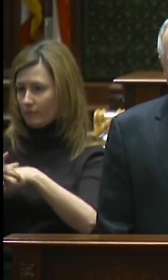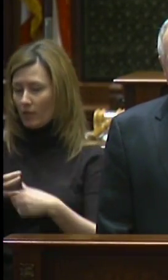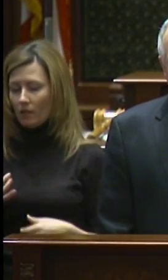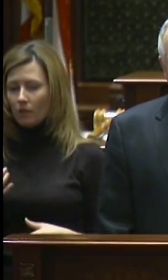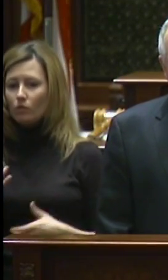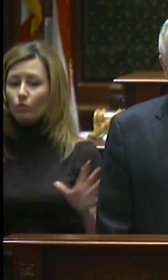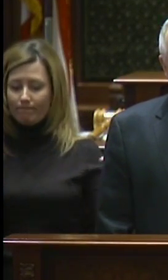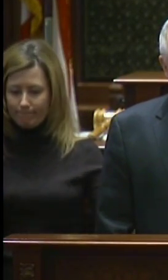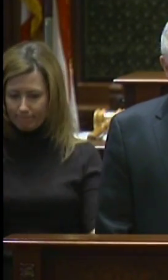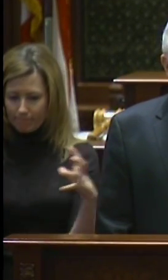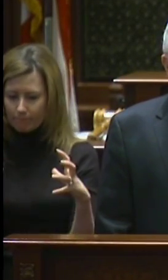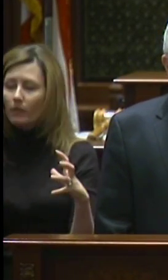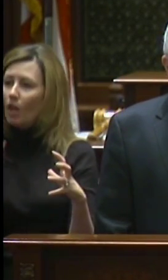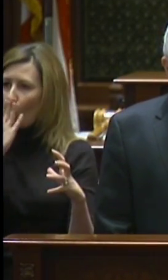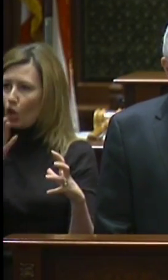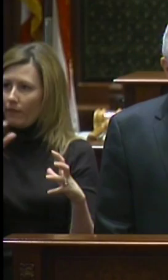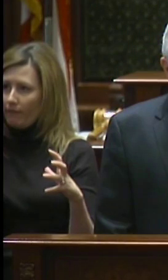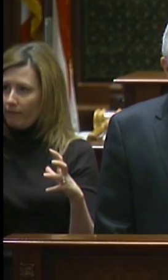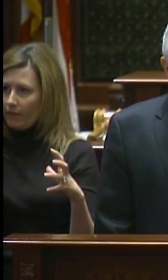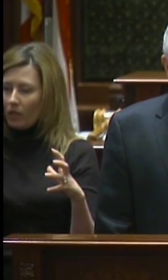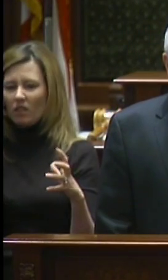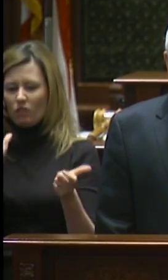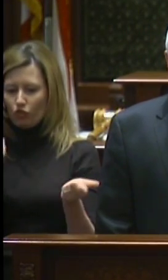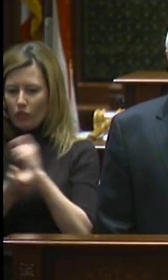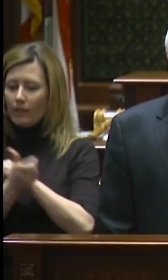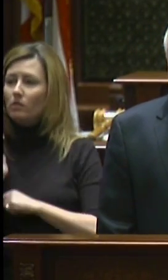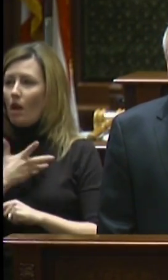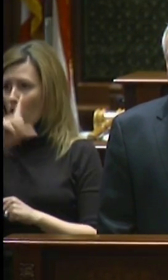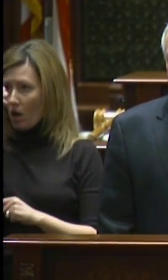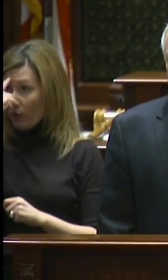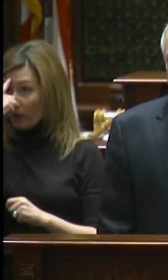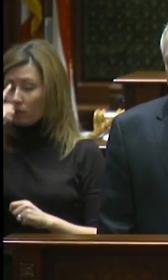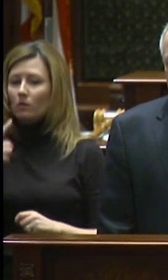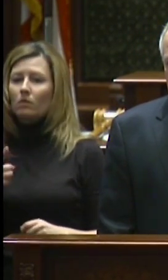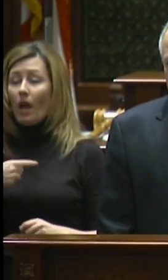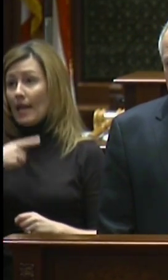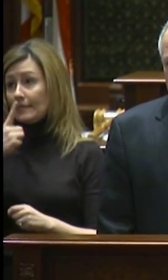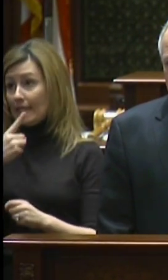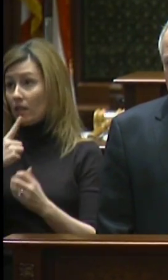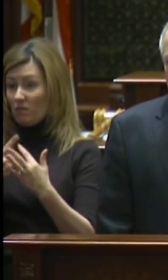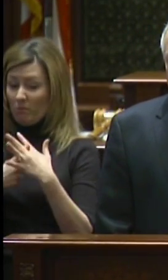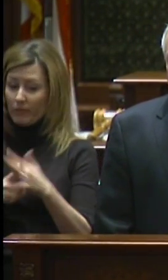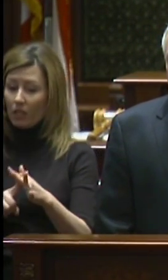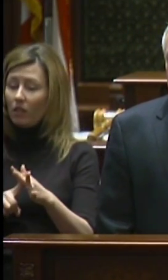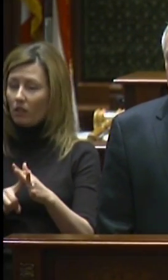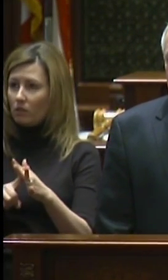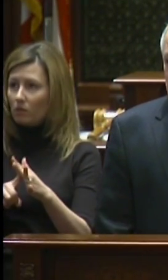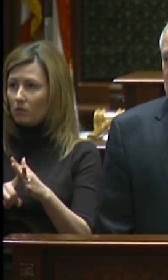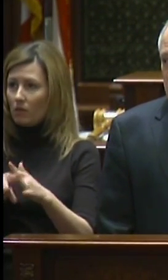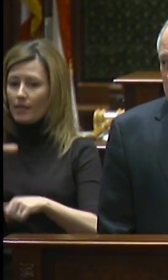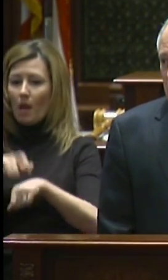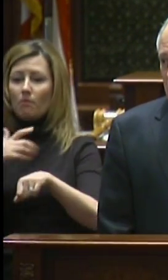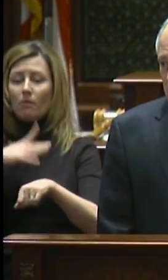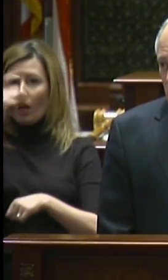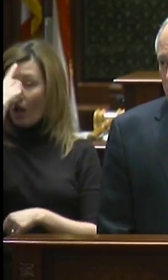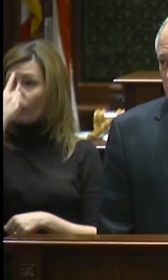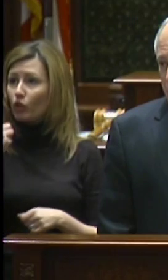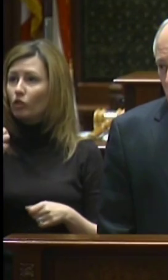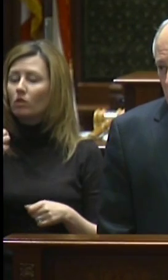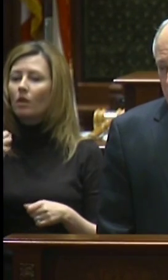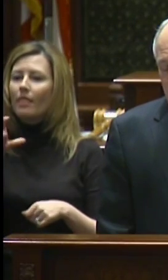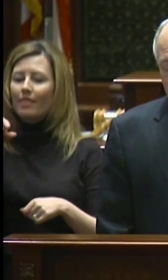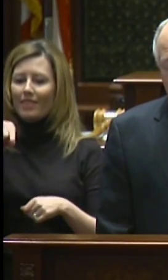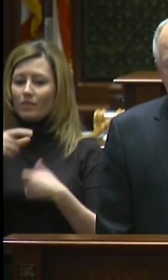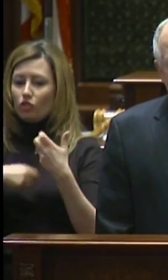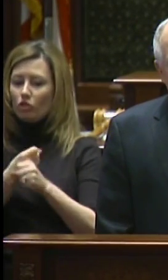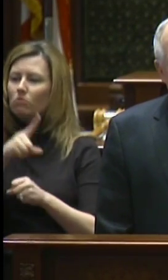good faith and reform our government. And I said at the beginning of my time as governor, this has to be a year of